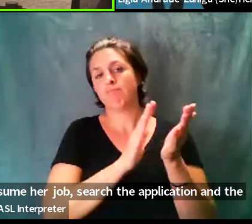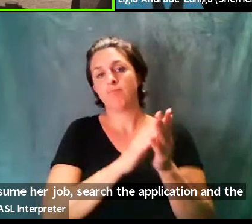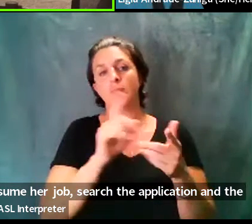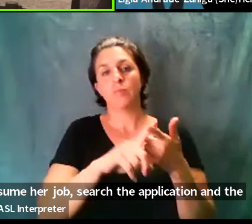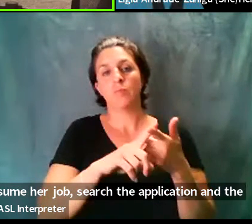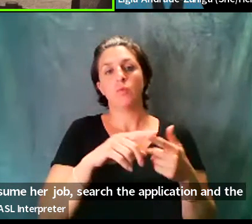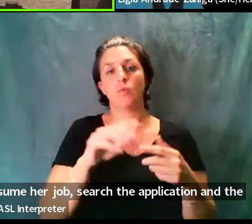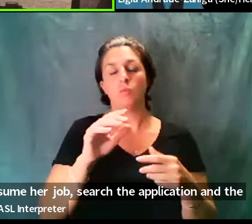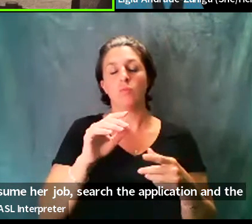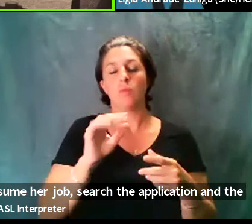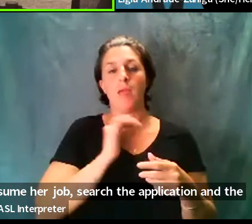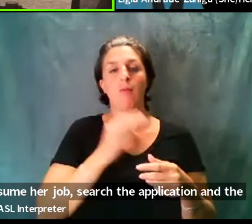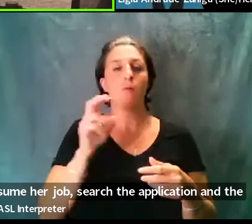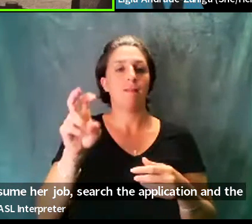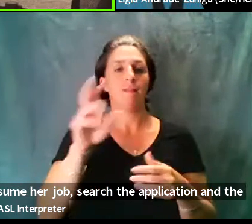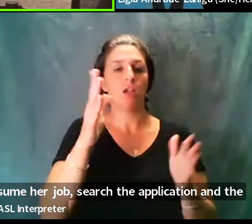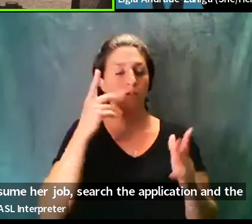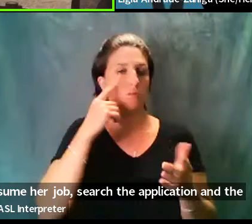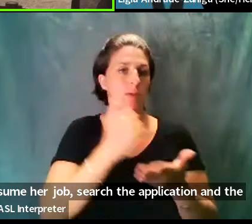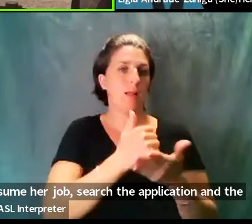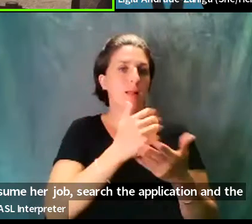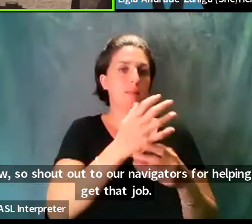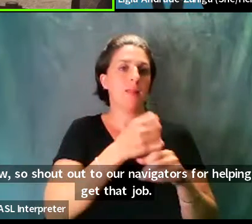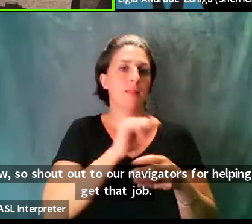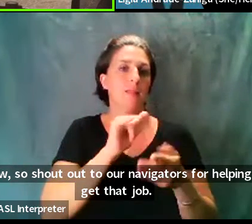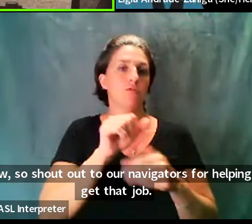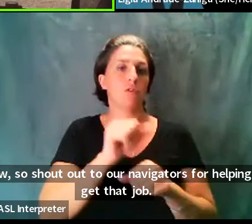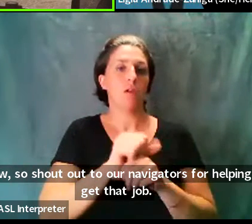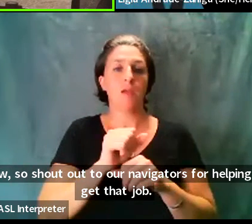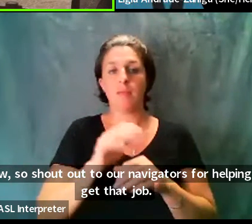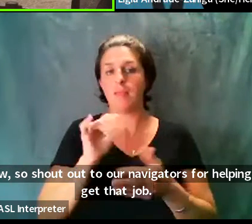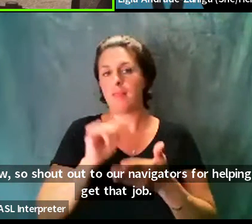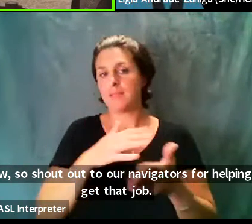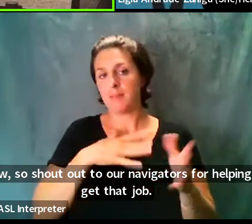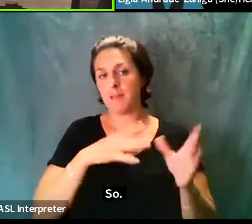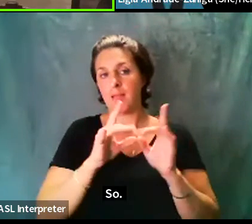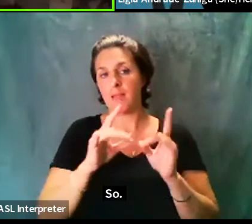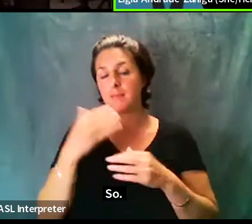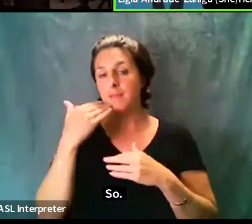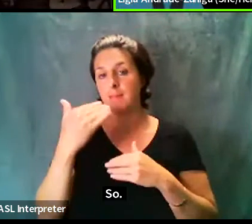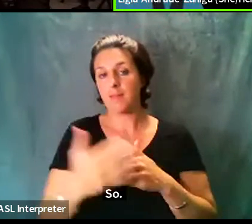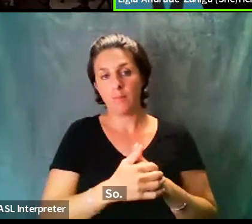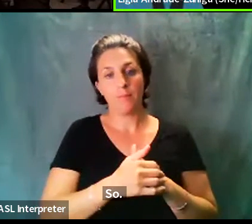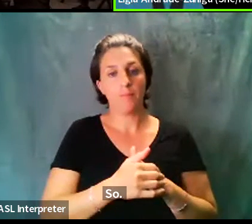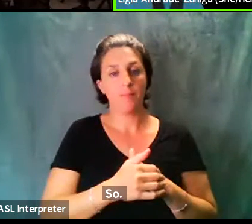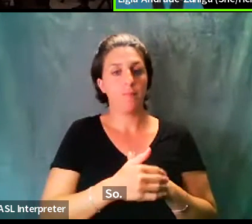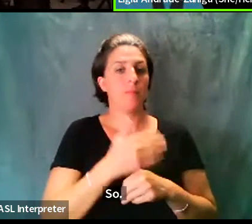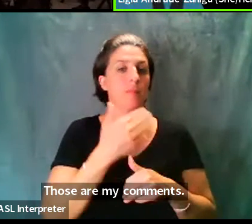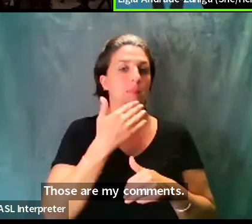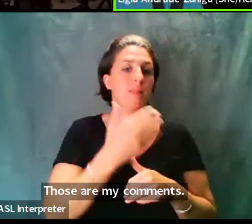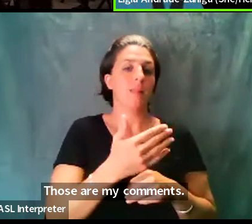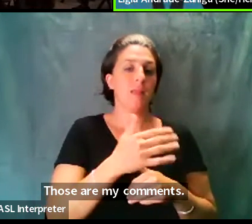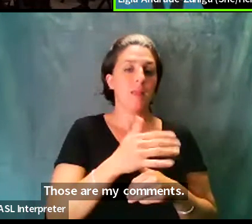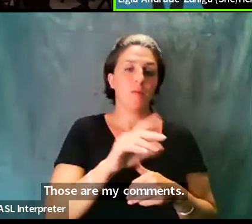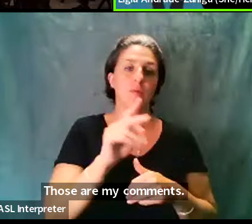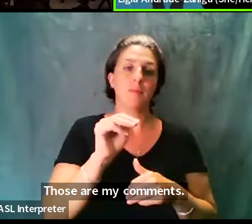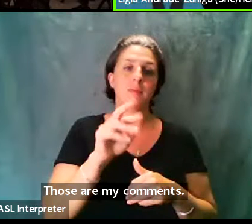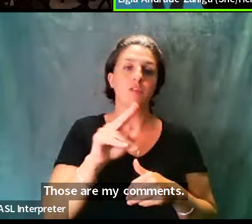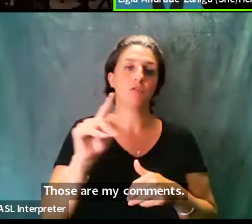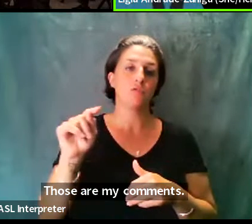for helping her get that job. So those are my comments. Thank you. Thank you, Mr. Tolliver. Great